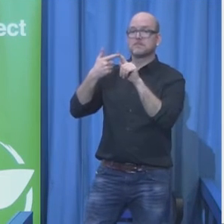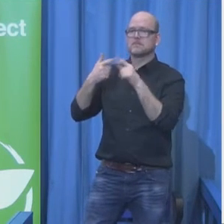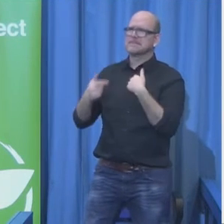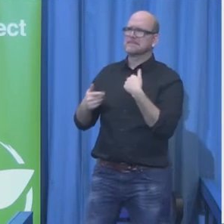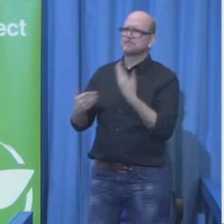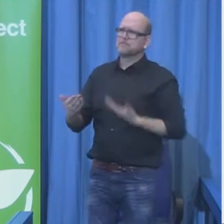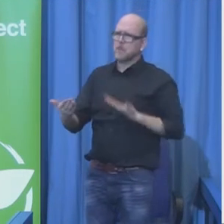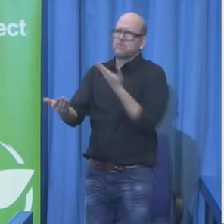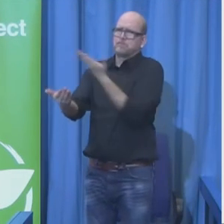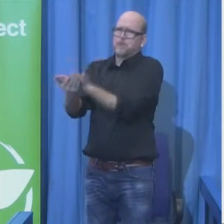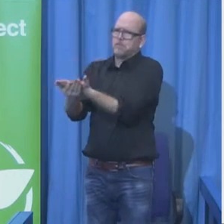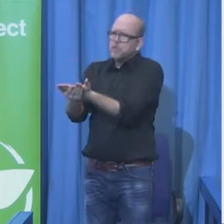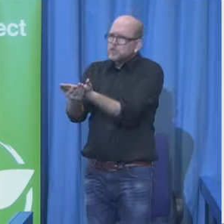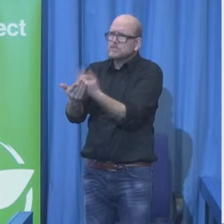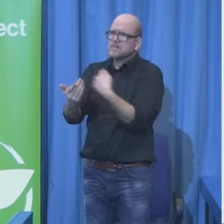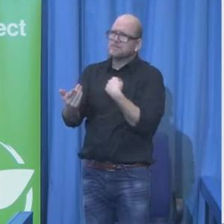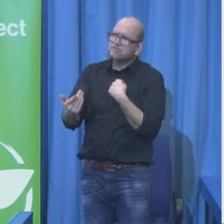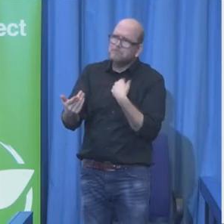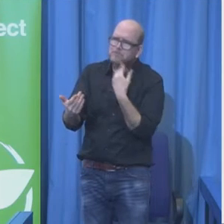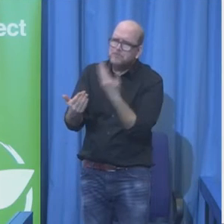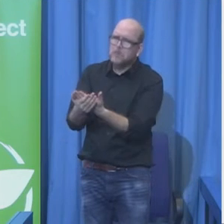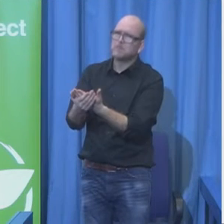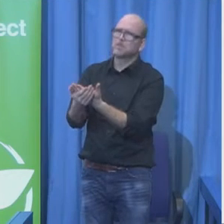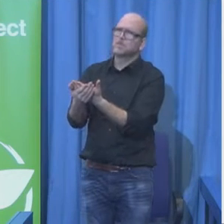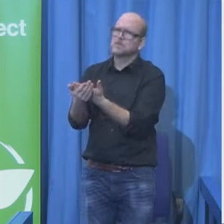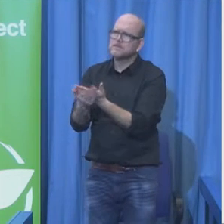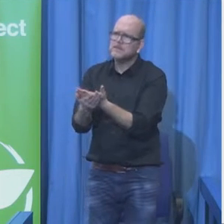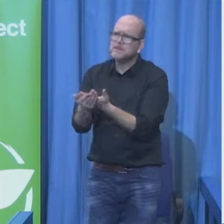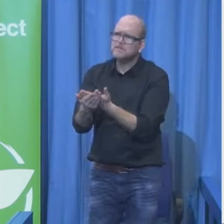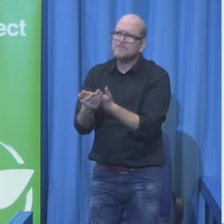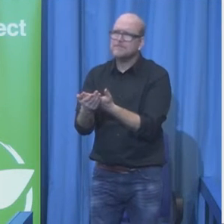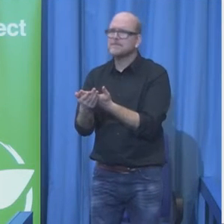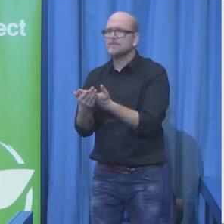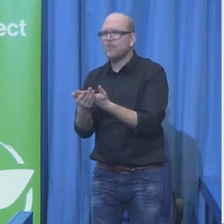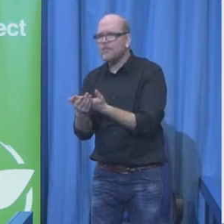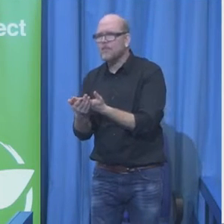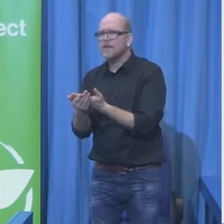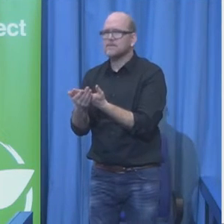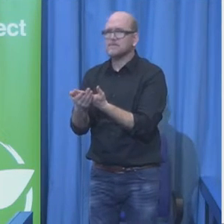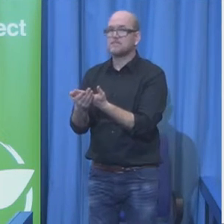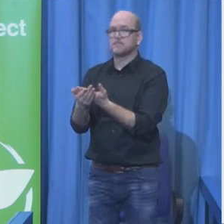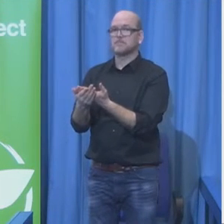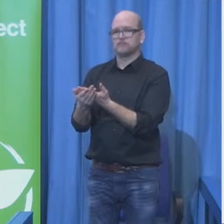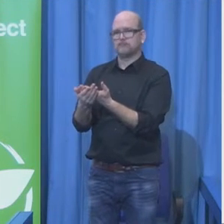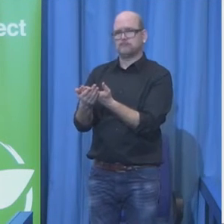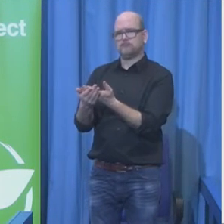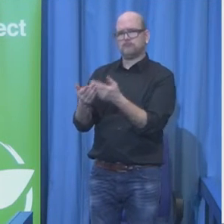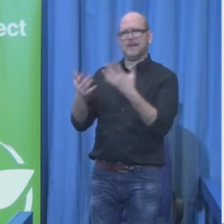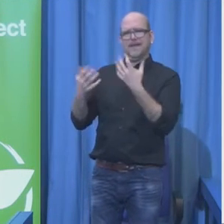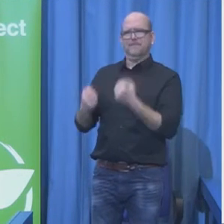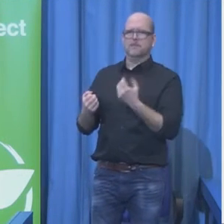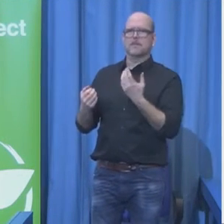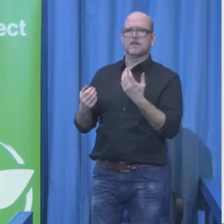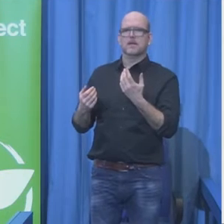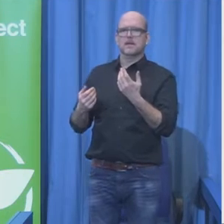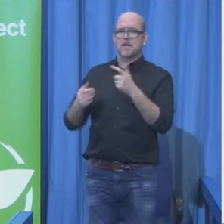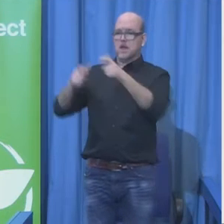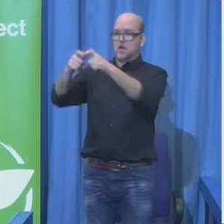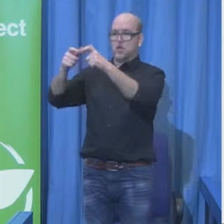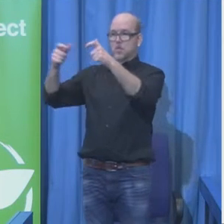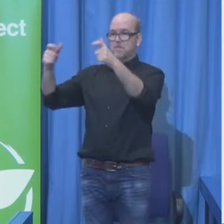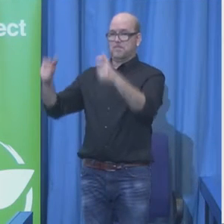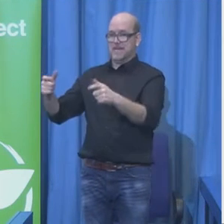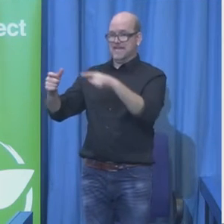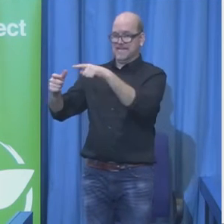training. I think world are already using company-based training, and I hope that you can